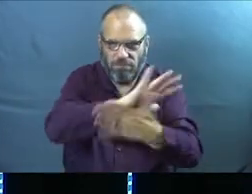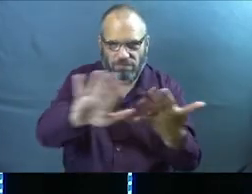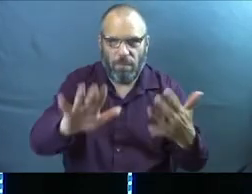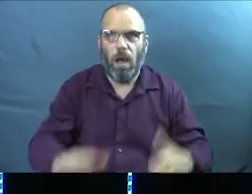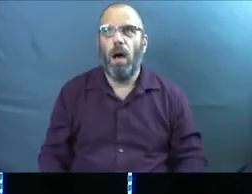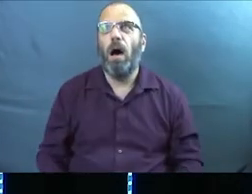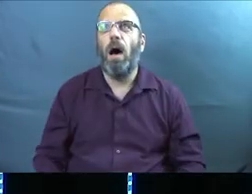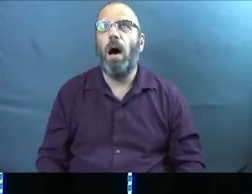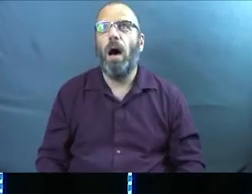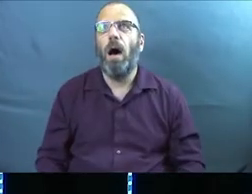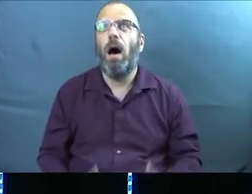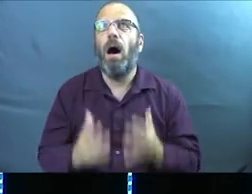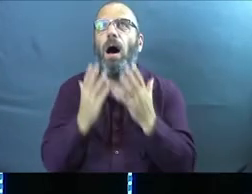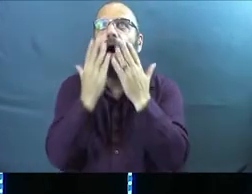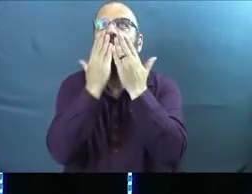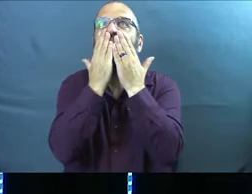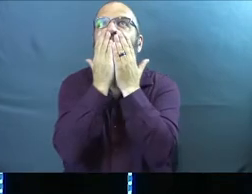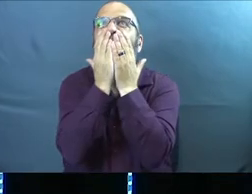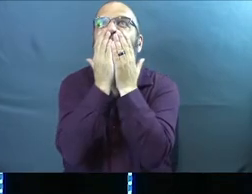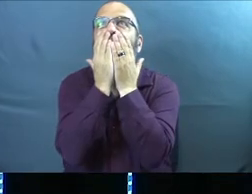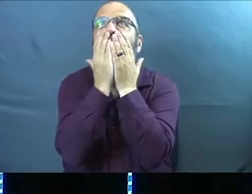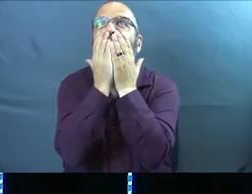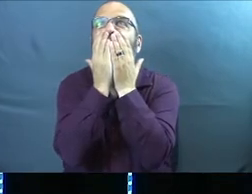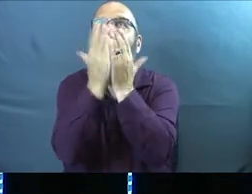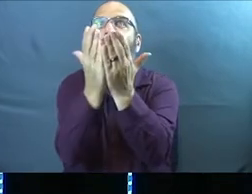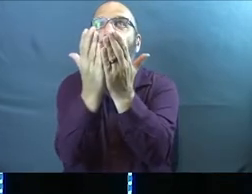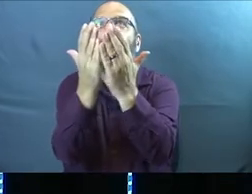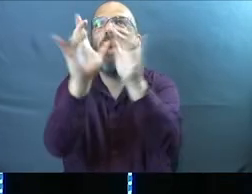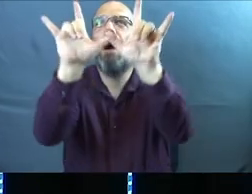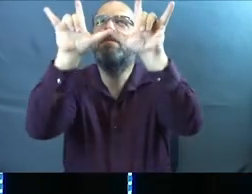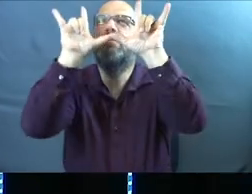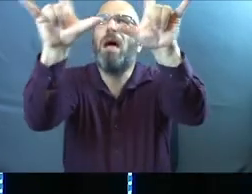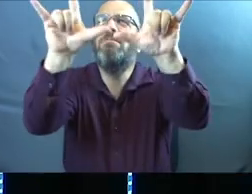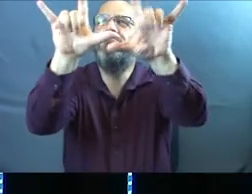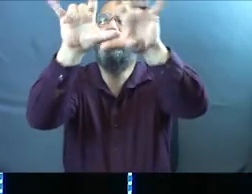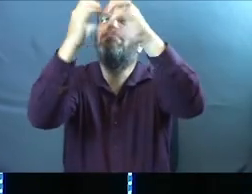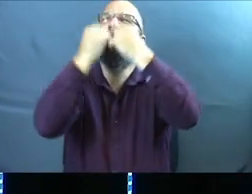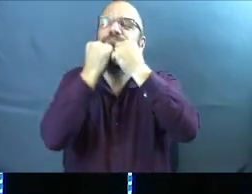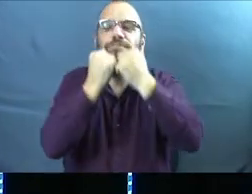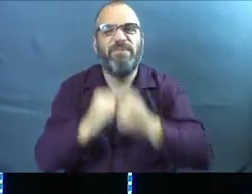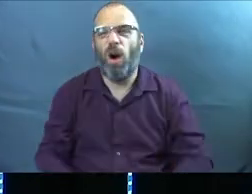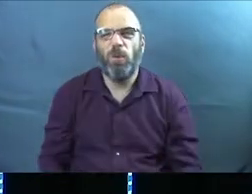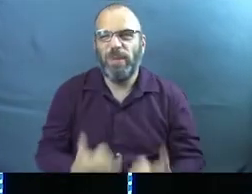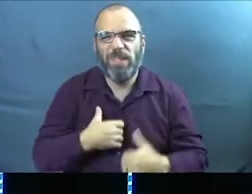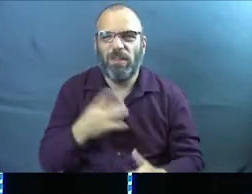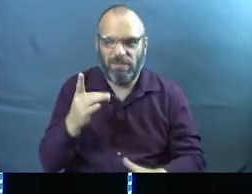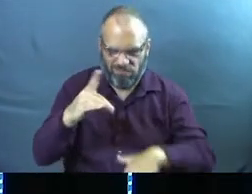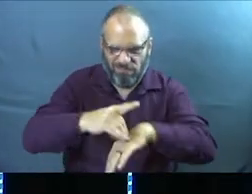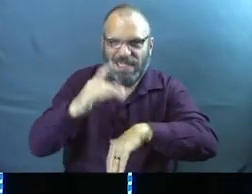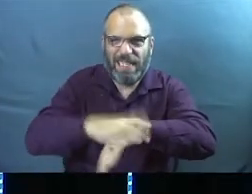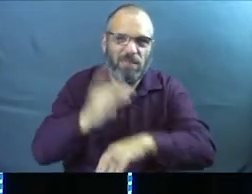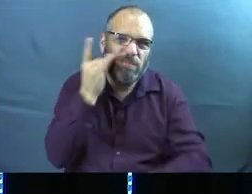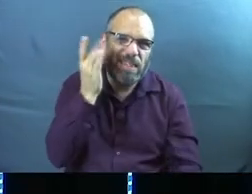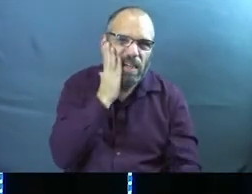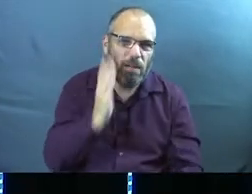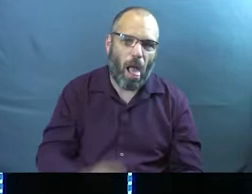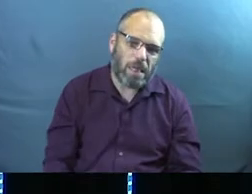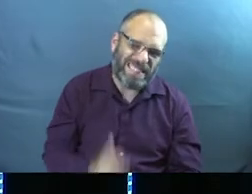Oh, would you just love him more? Yes. It didn't happen, though. So